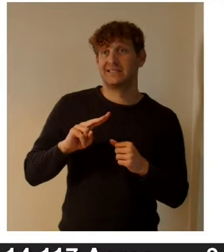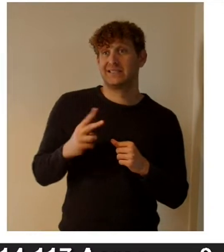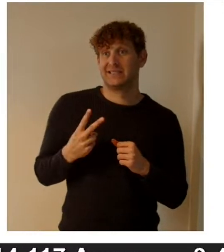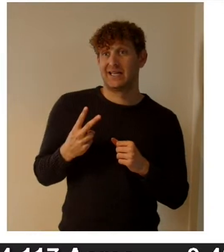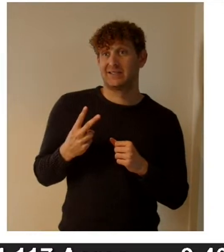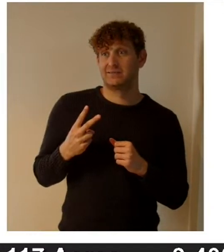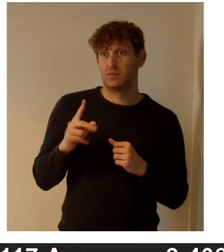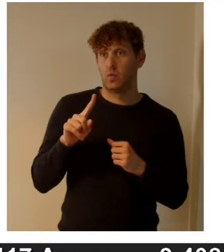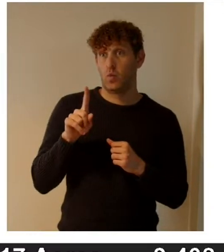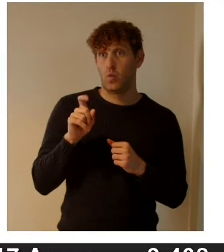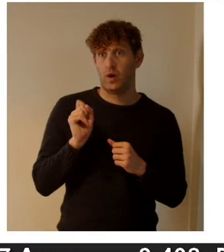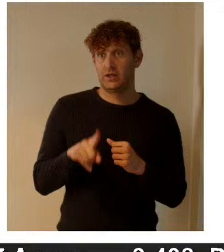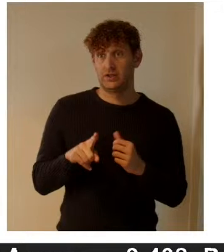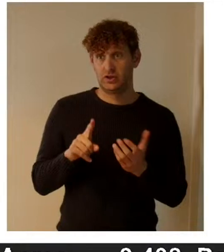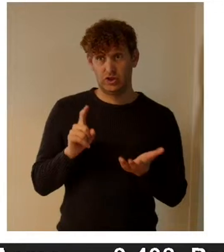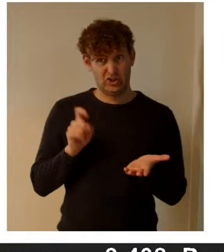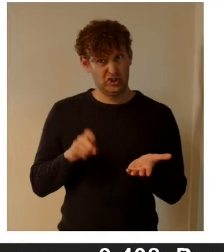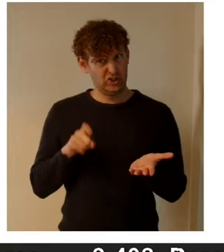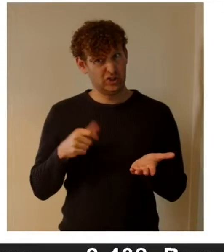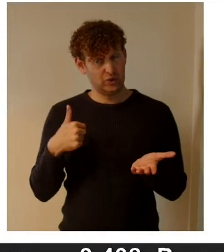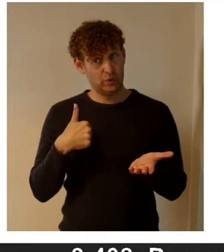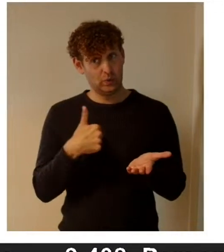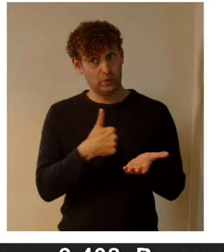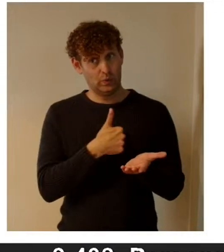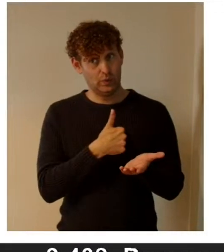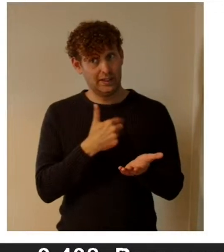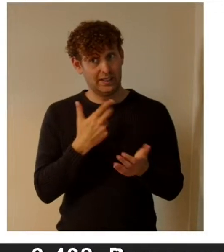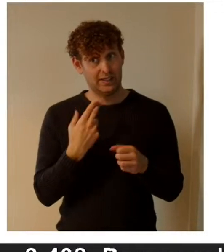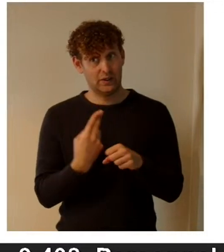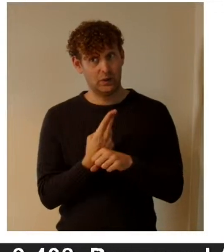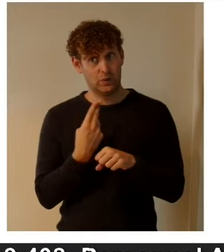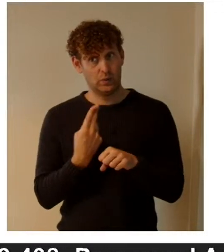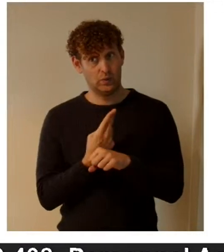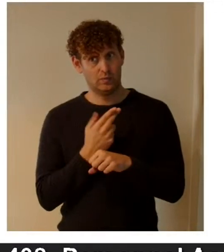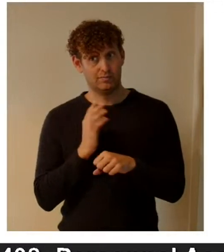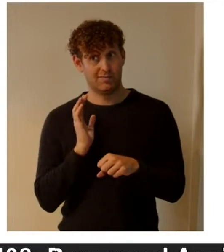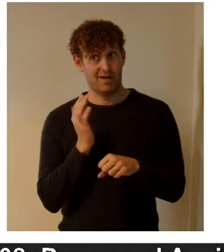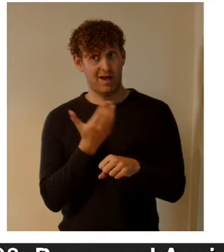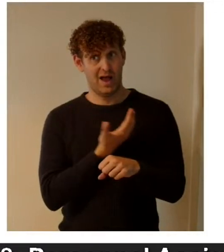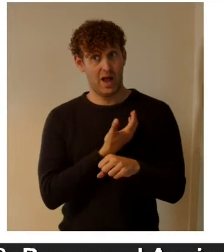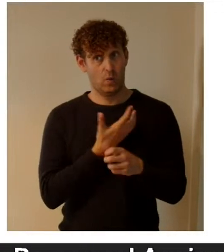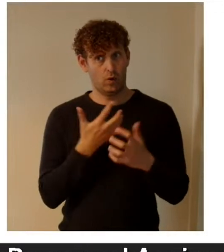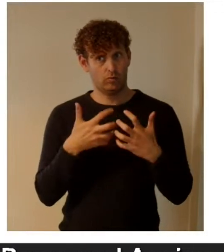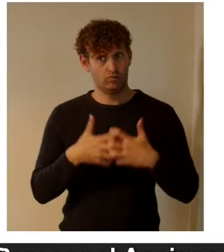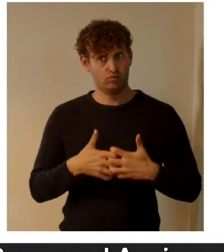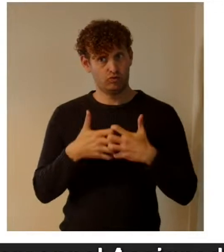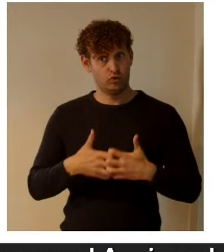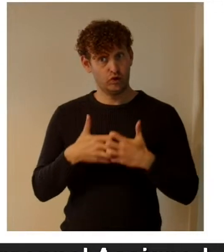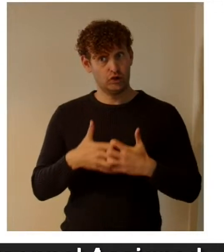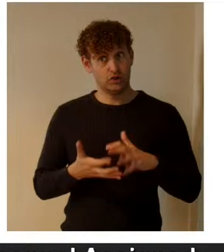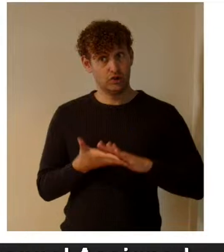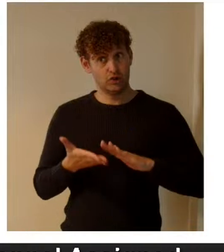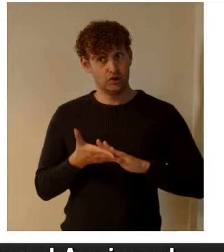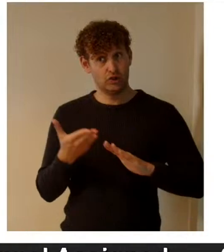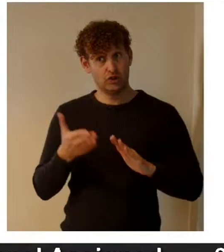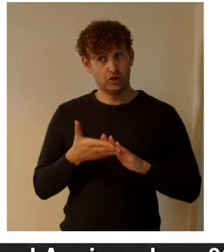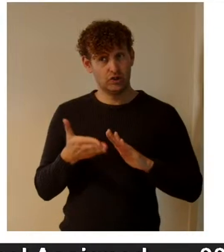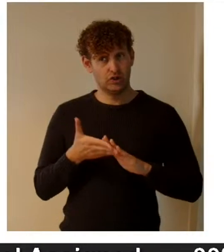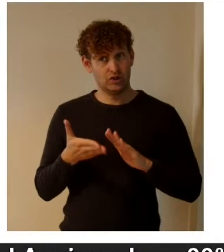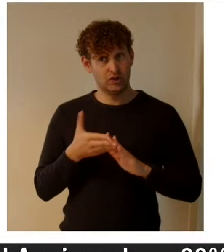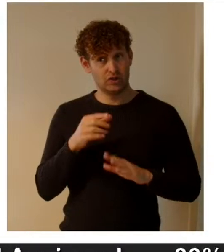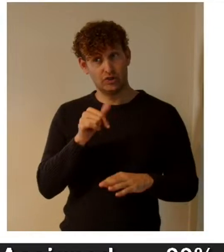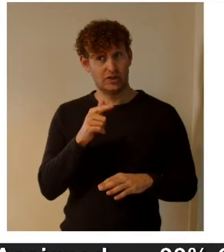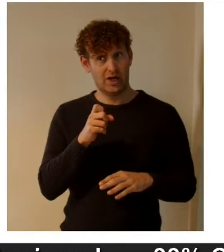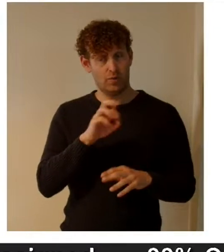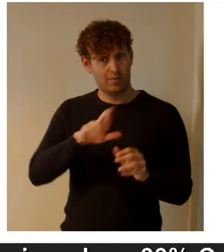we supplement with our own Generacs? In fact, it's not a bad idea if you have a Generac or another kind of generator, backup generator that